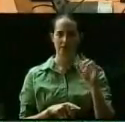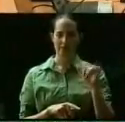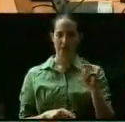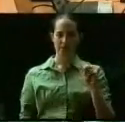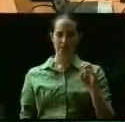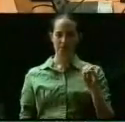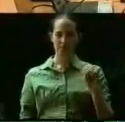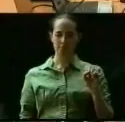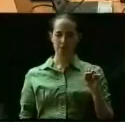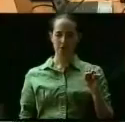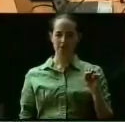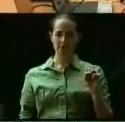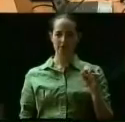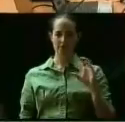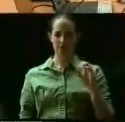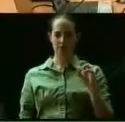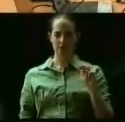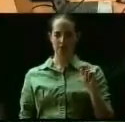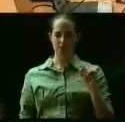it?